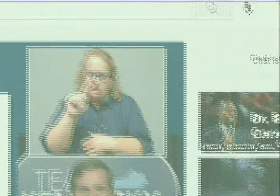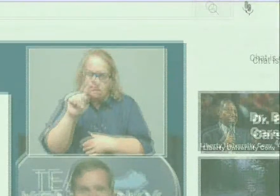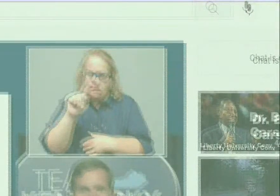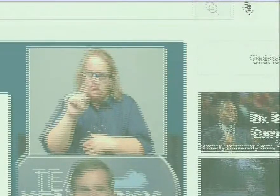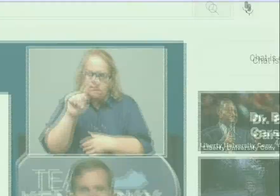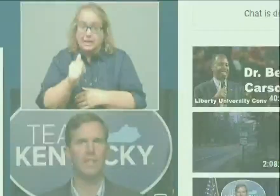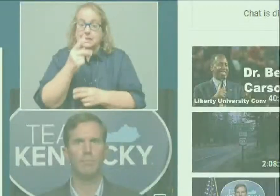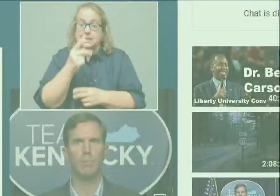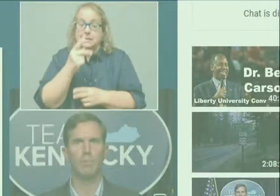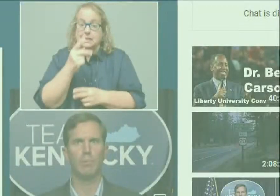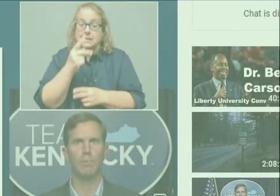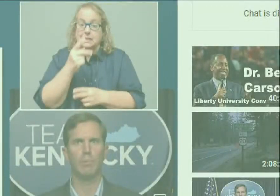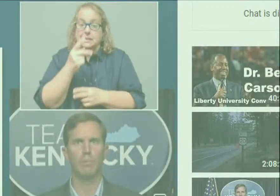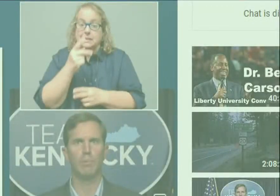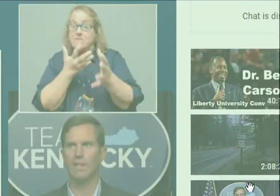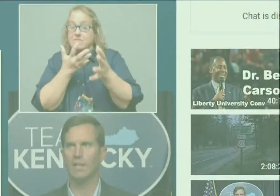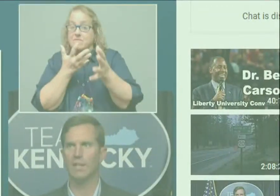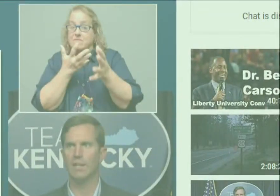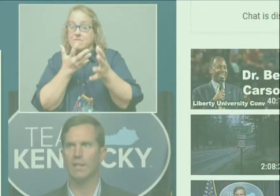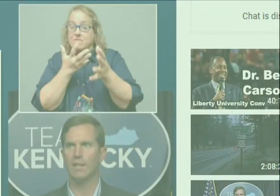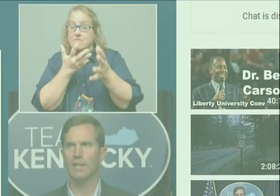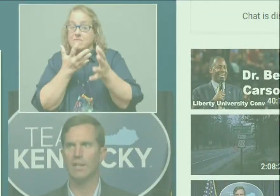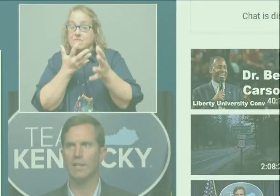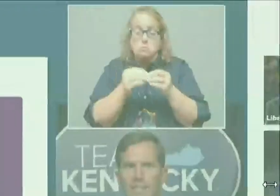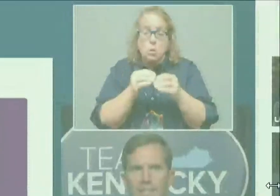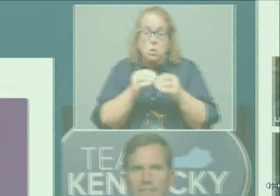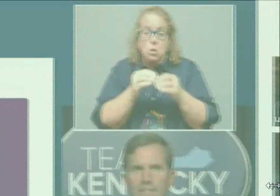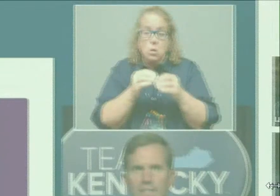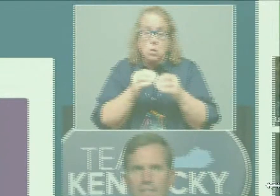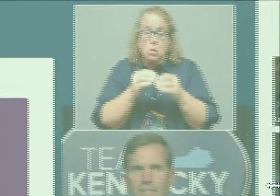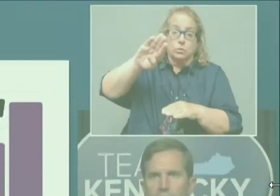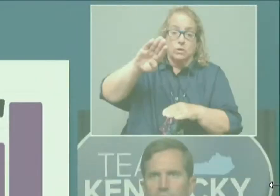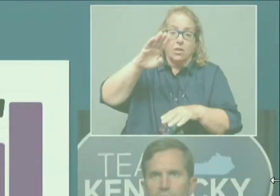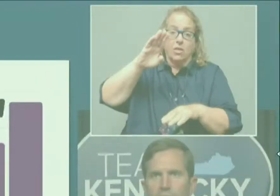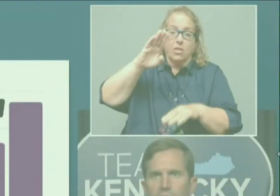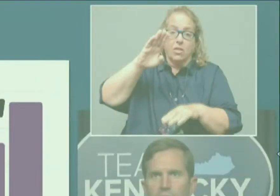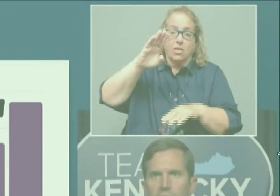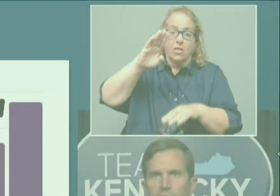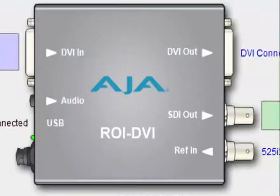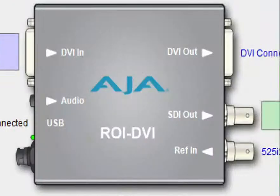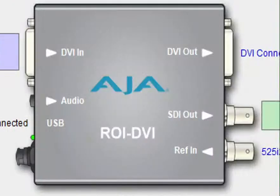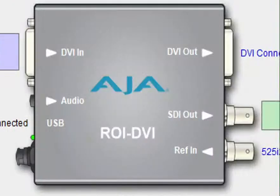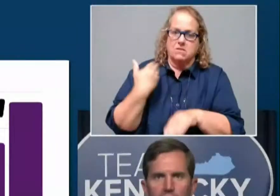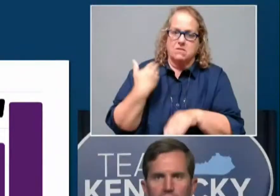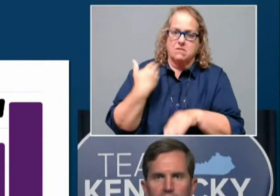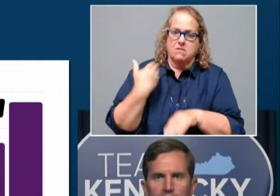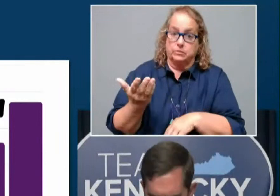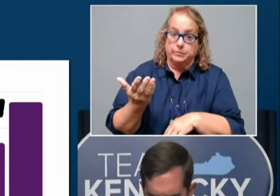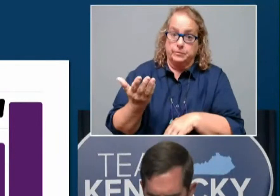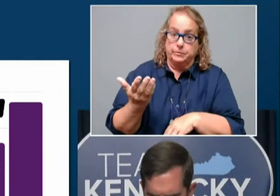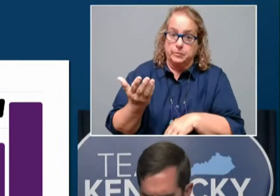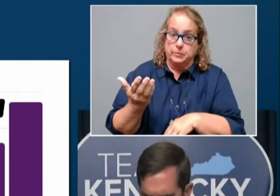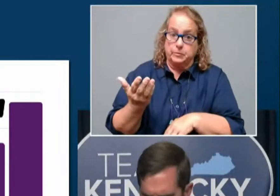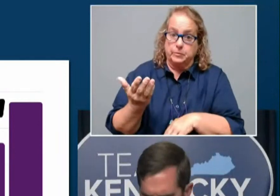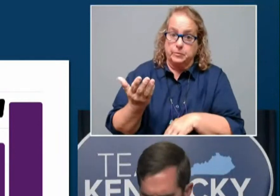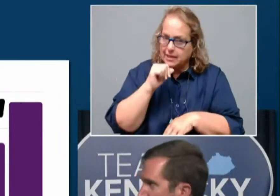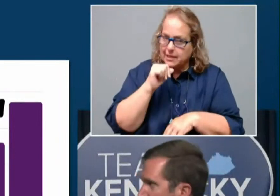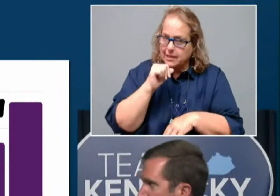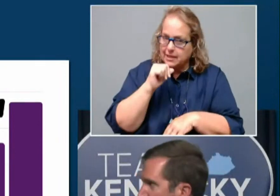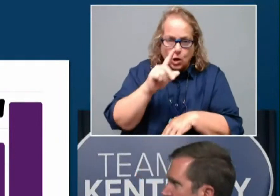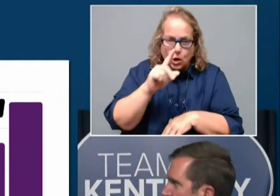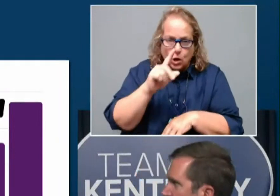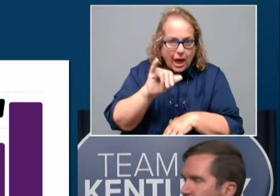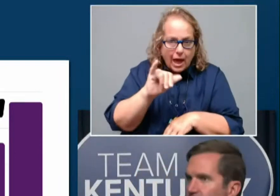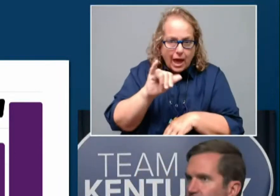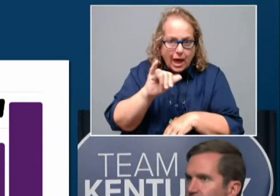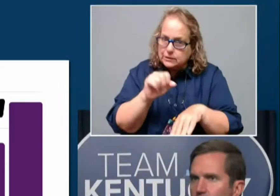is faster and steeper than anything that we have seen to date, and it does not look like it is slowing